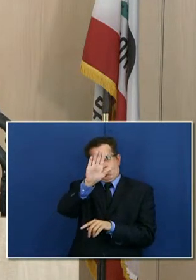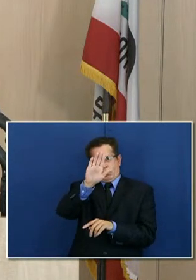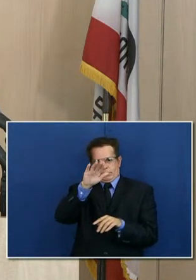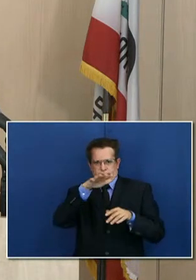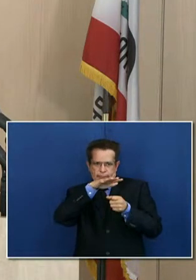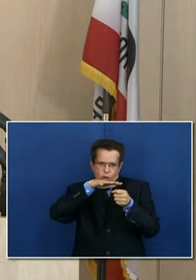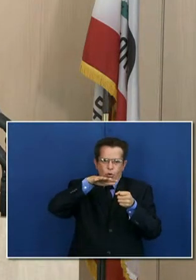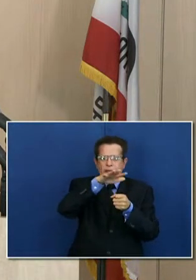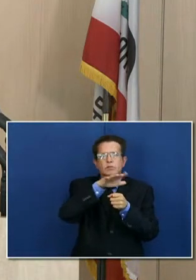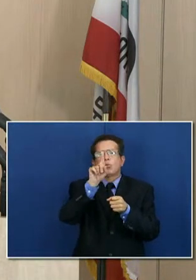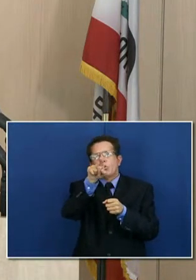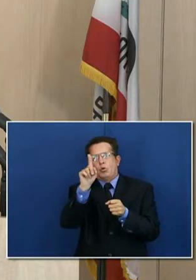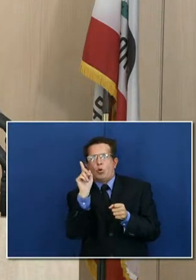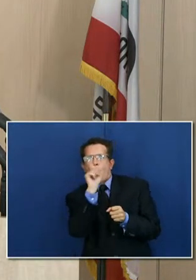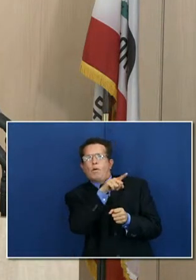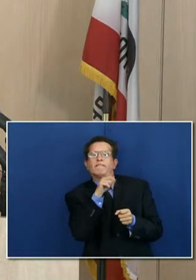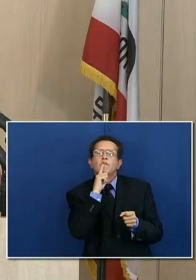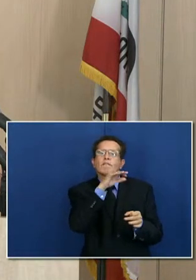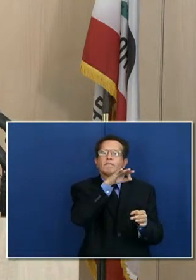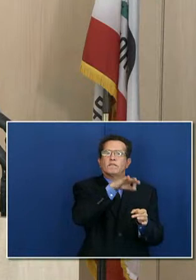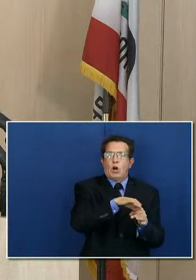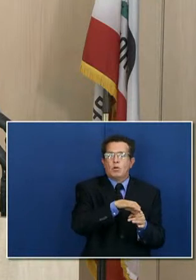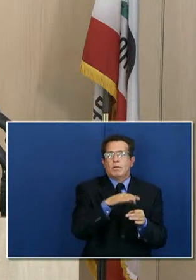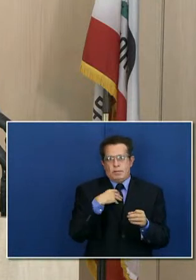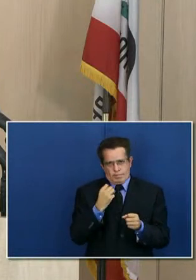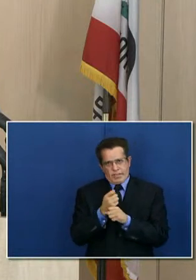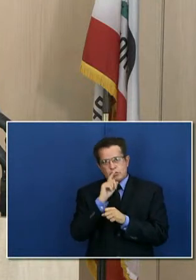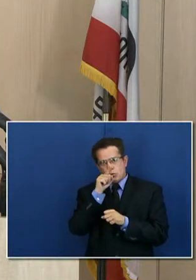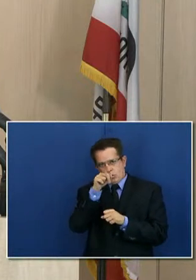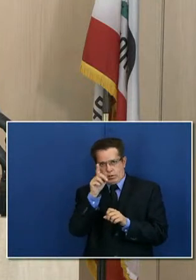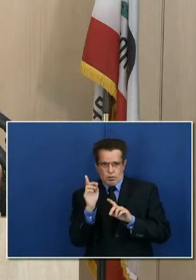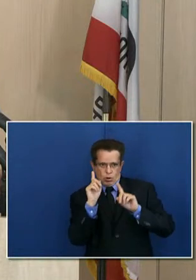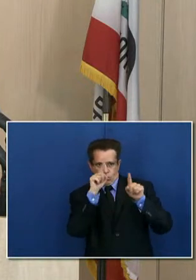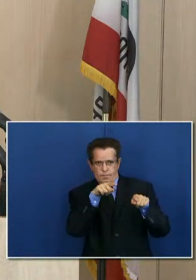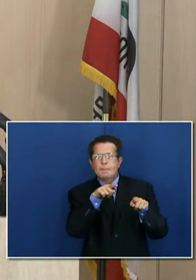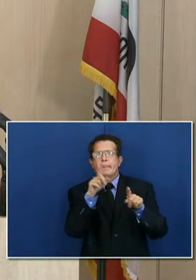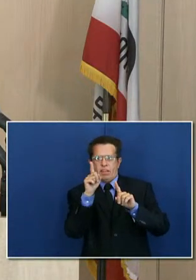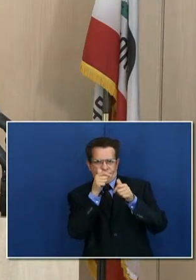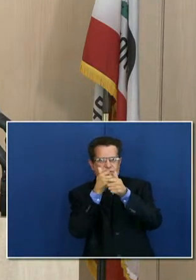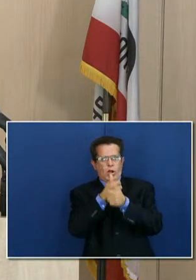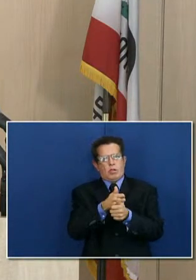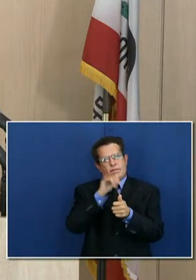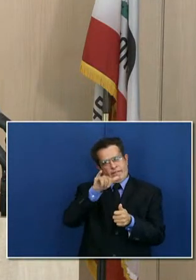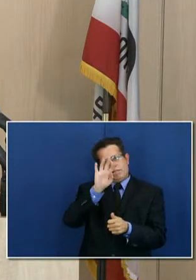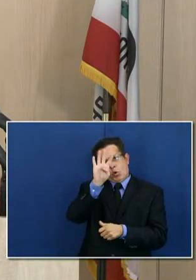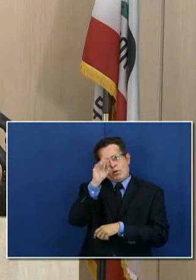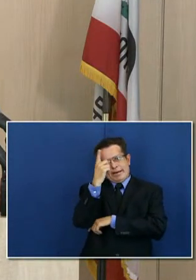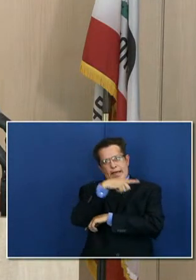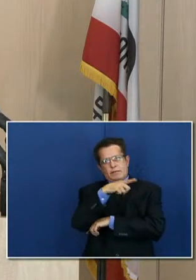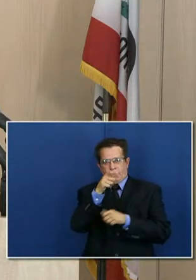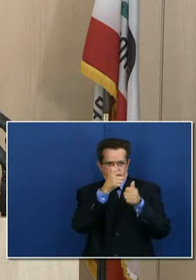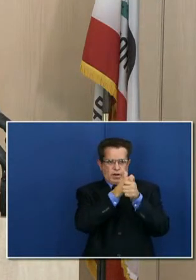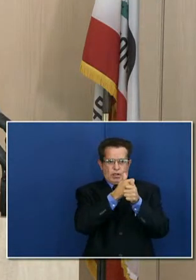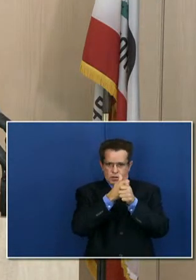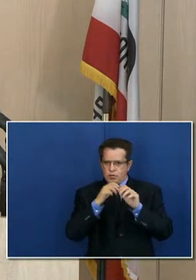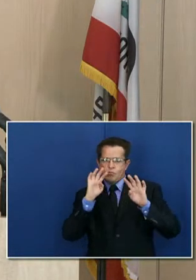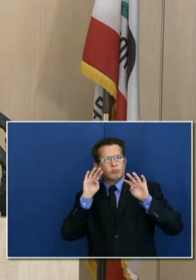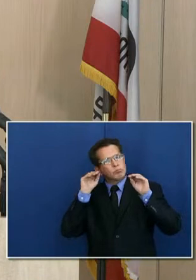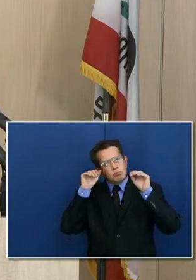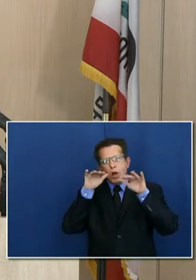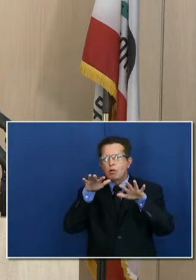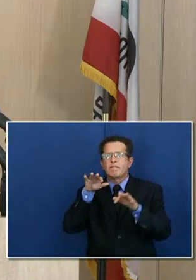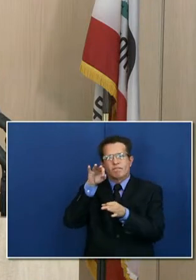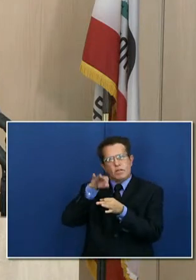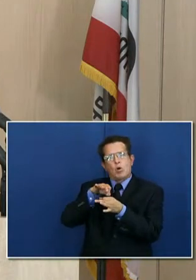location is. We want to make sure that of the voters that would go are going to be distributed across those 4 days, across those 235 super